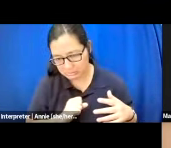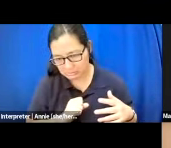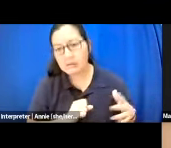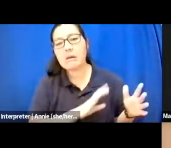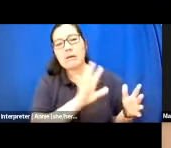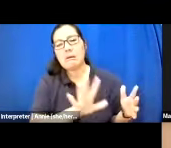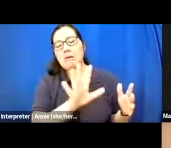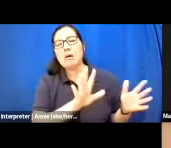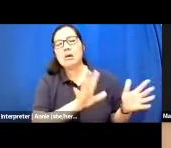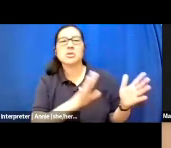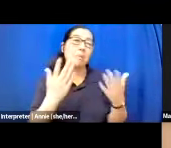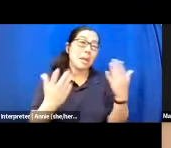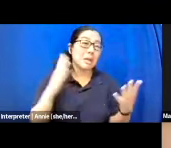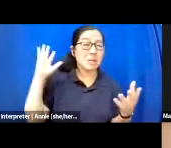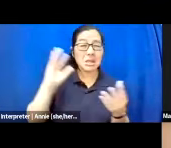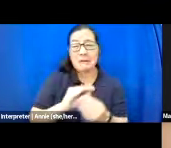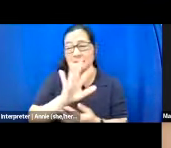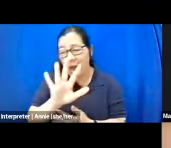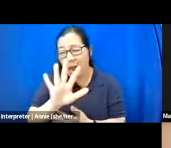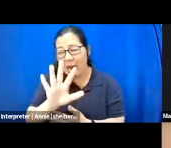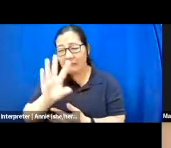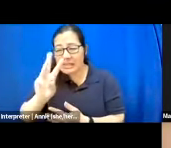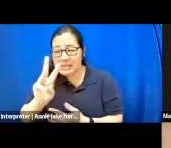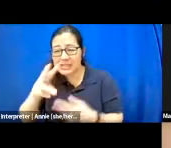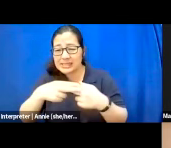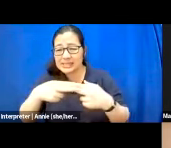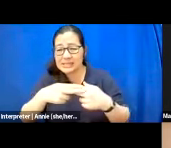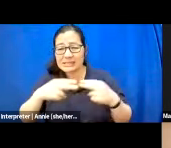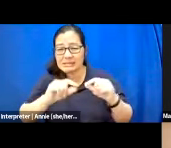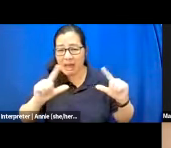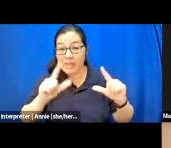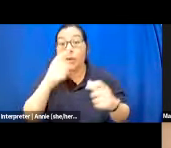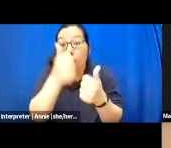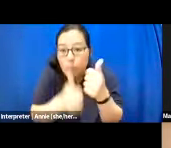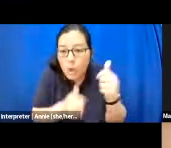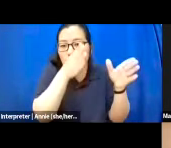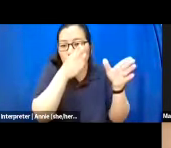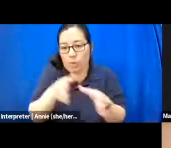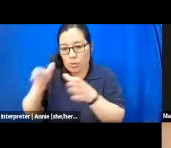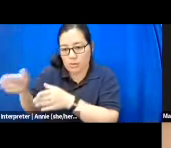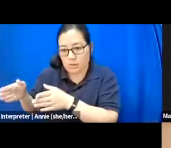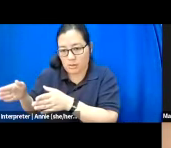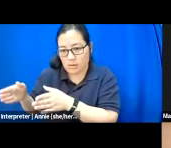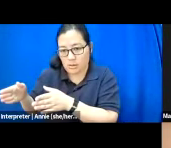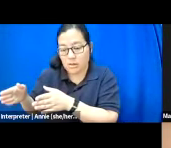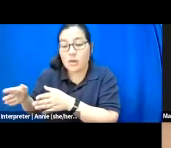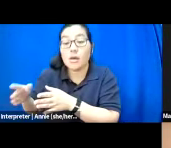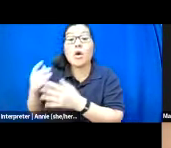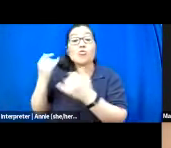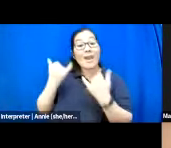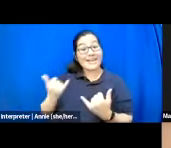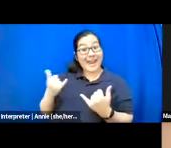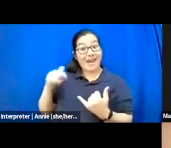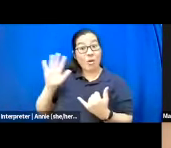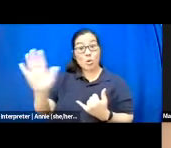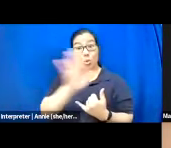you know, 5-6 slides per person at the end, because a lot of slides right now are text heavy. So you can space those out